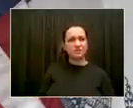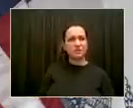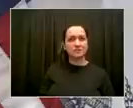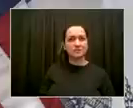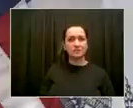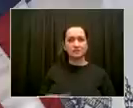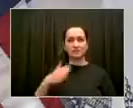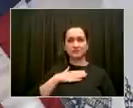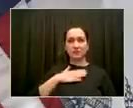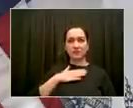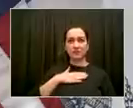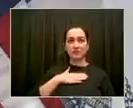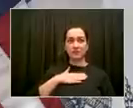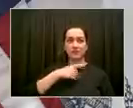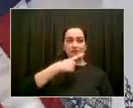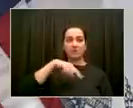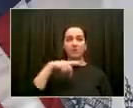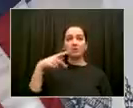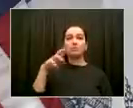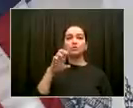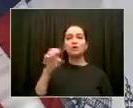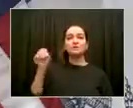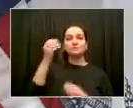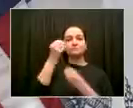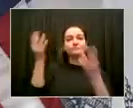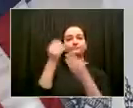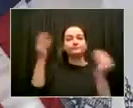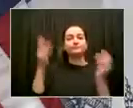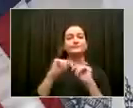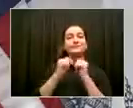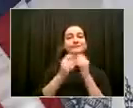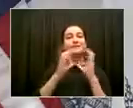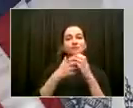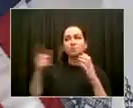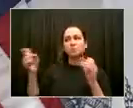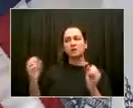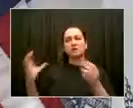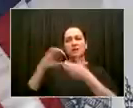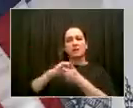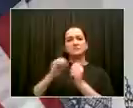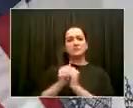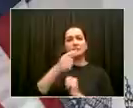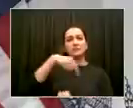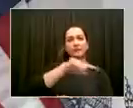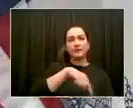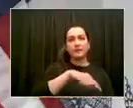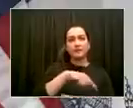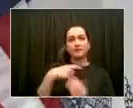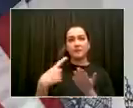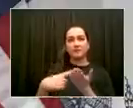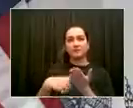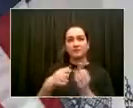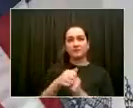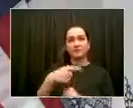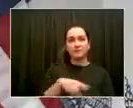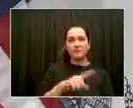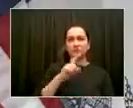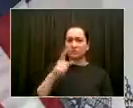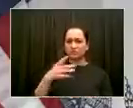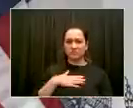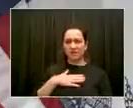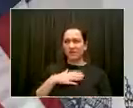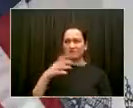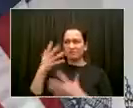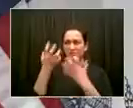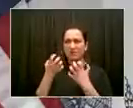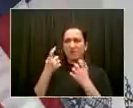had that problem, I very much want all agencies to respond because we have a lot to say. So anytime that's not happening, please let